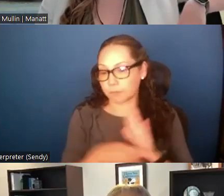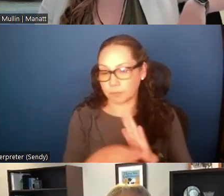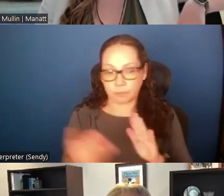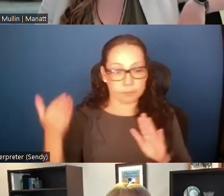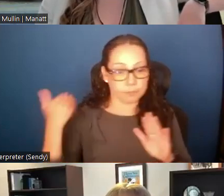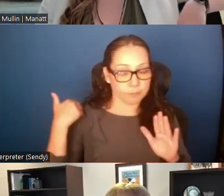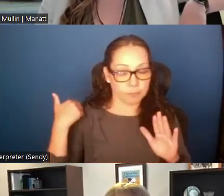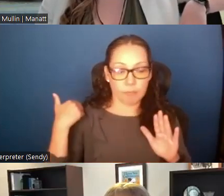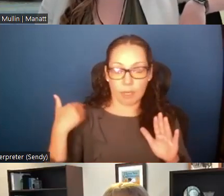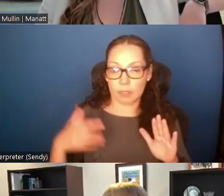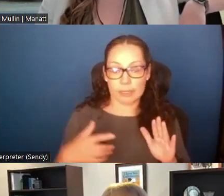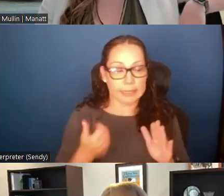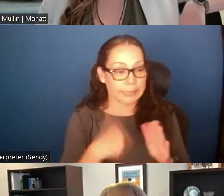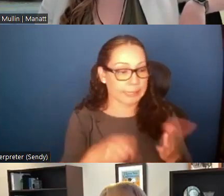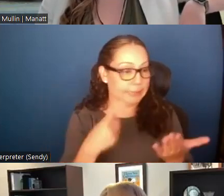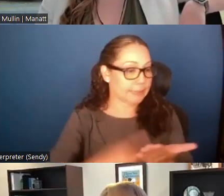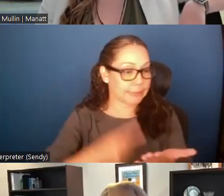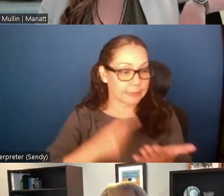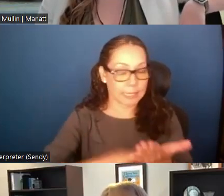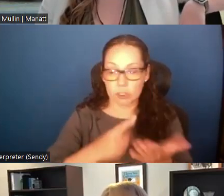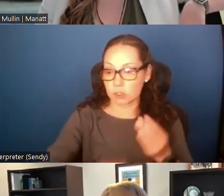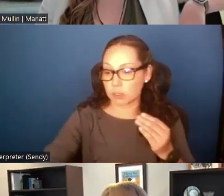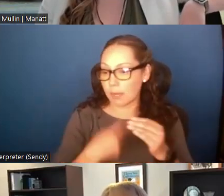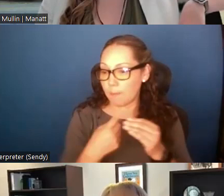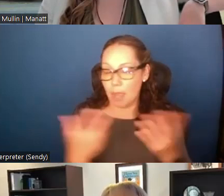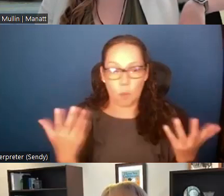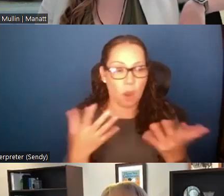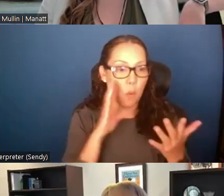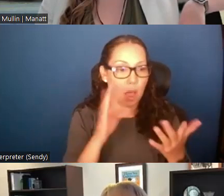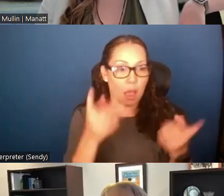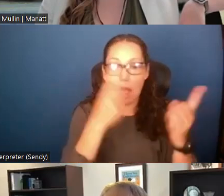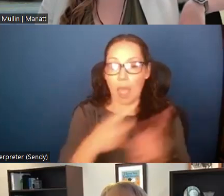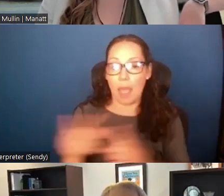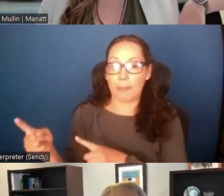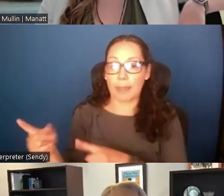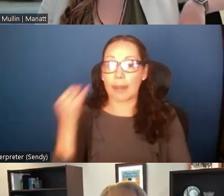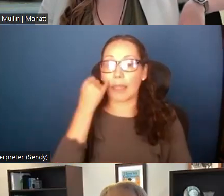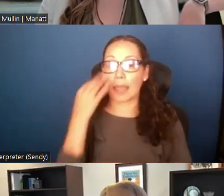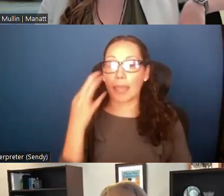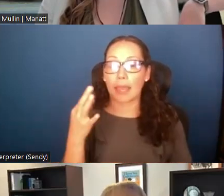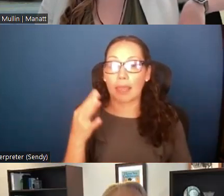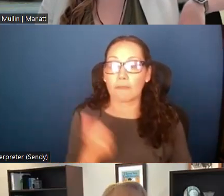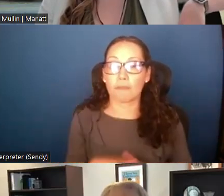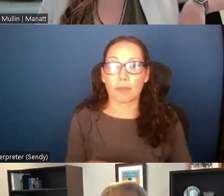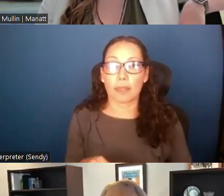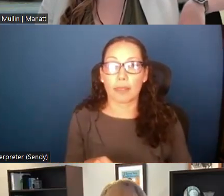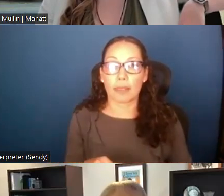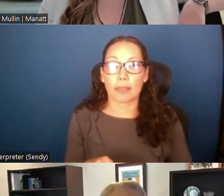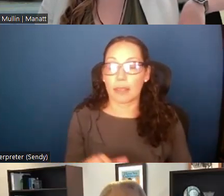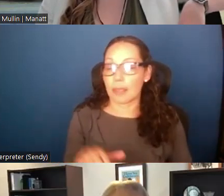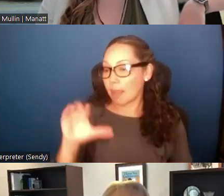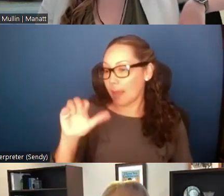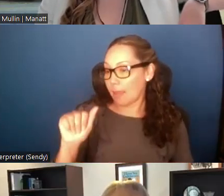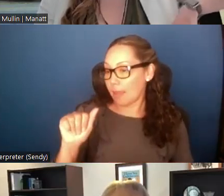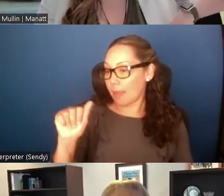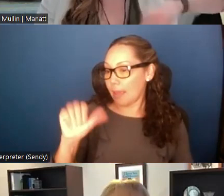was any discussion around what would happen if there were an active outbreak of